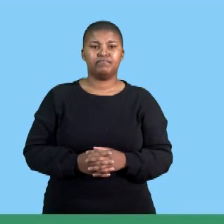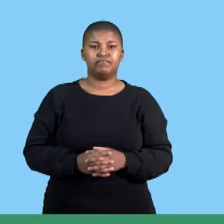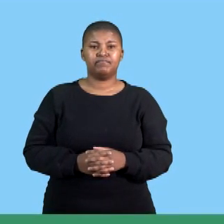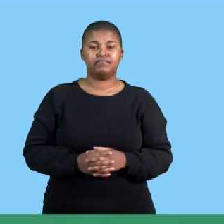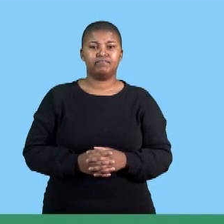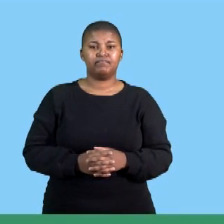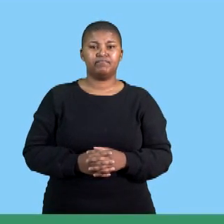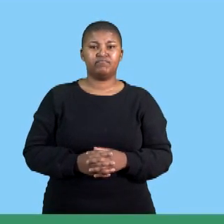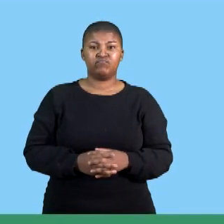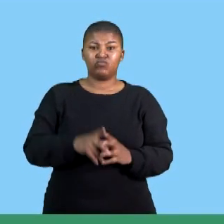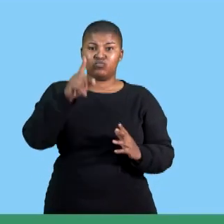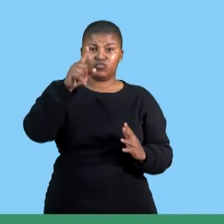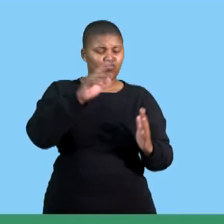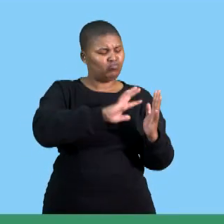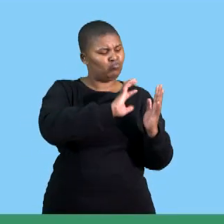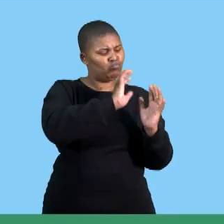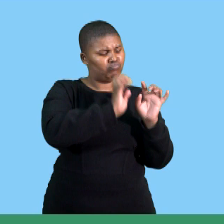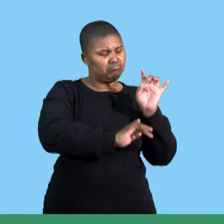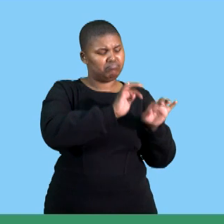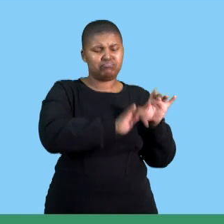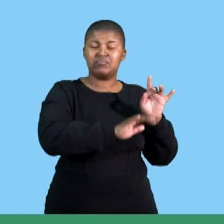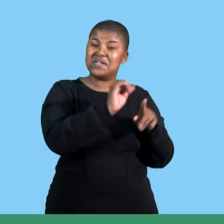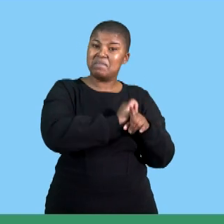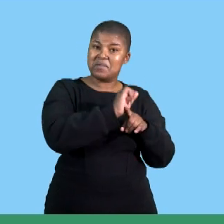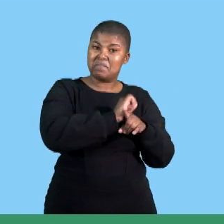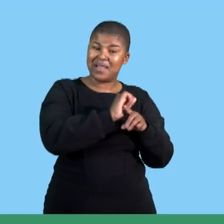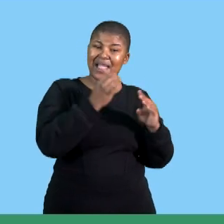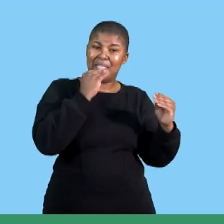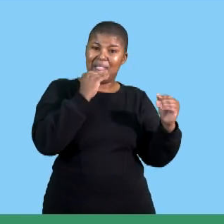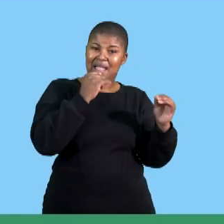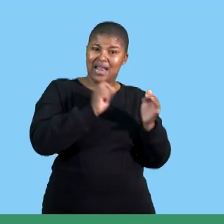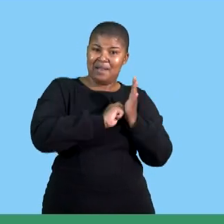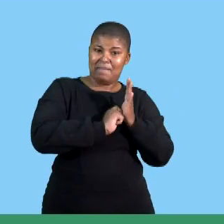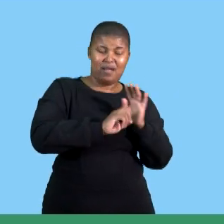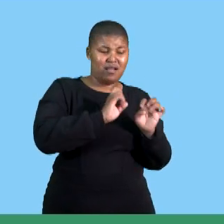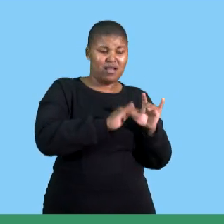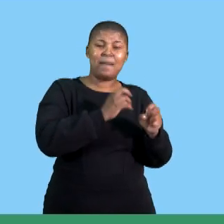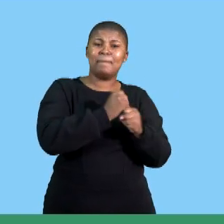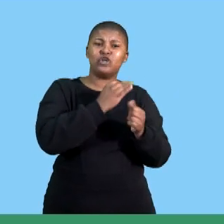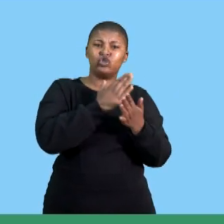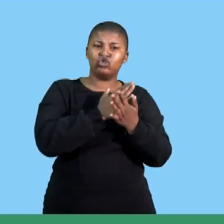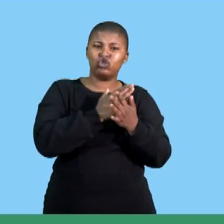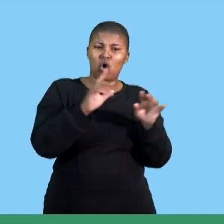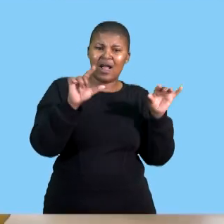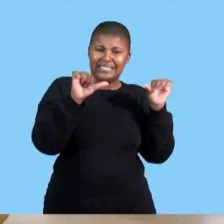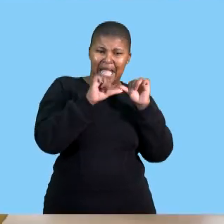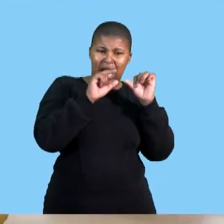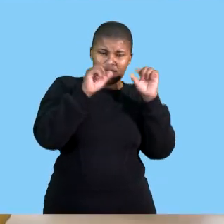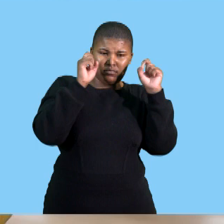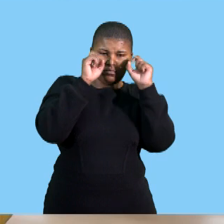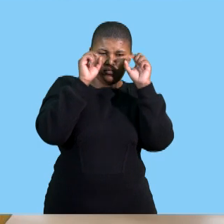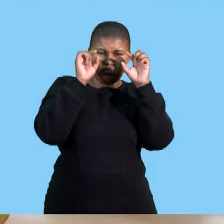size that will be easy to read. When you prepare transparencies, you need to make sure that the font size that you are going to use